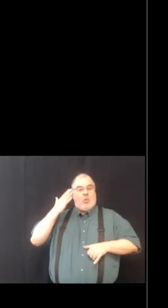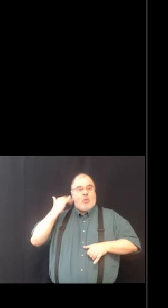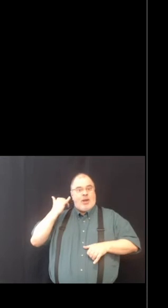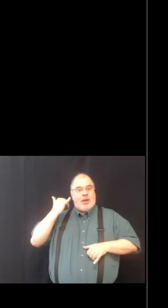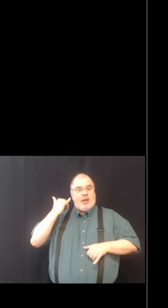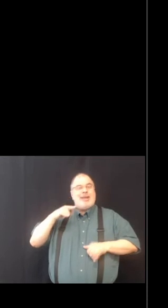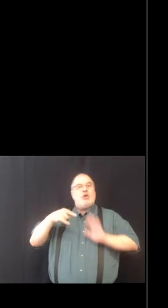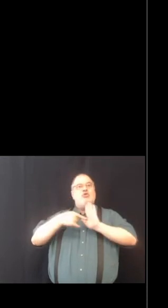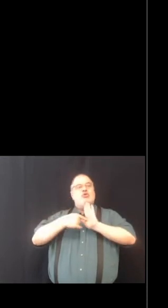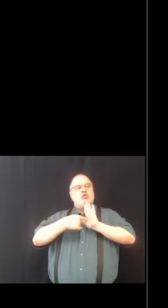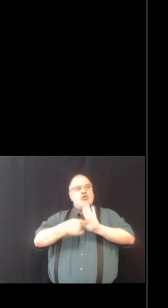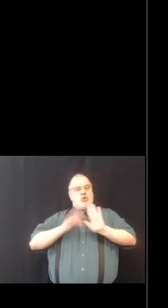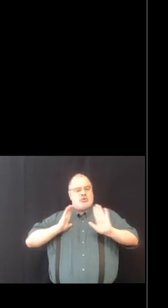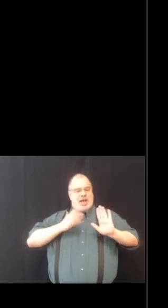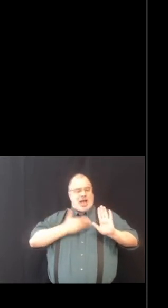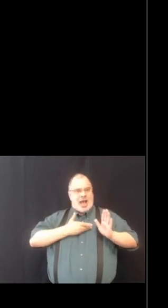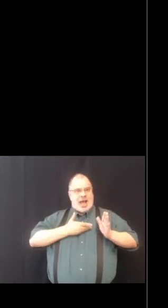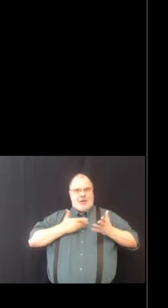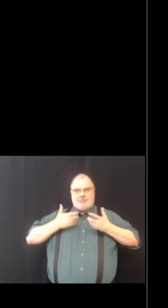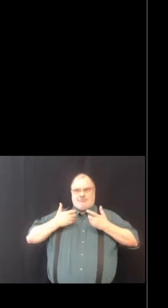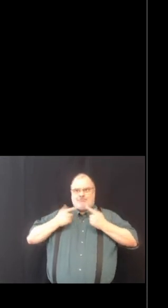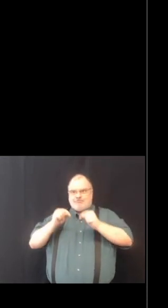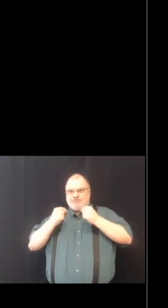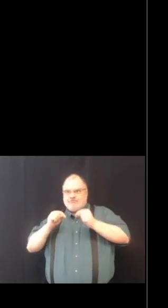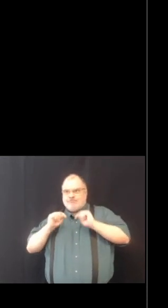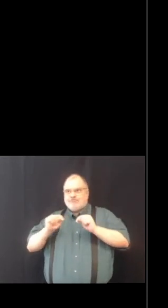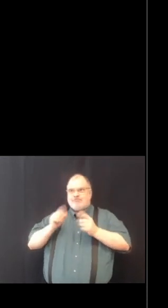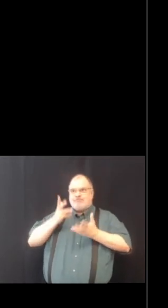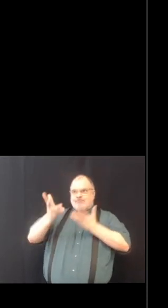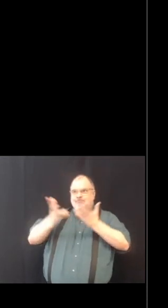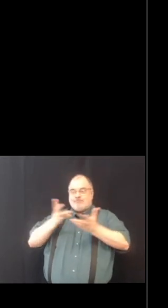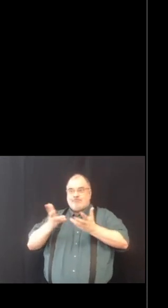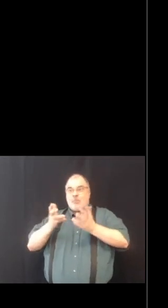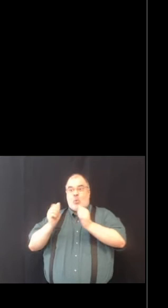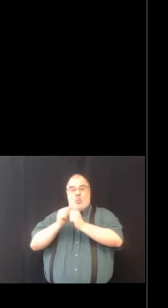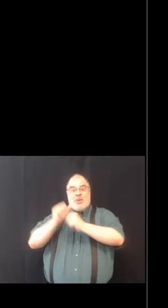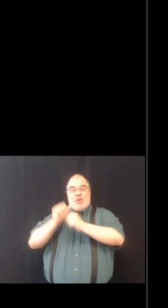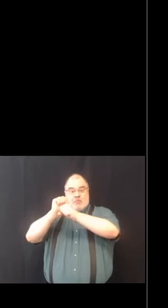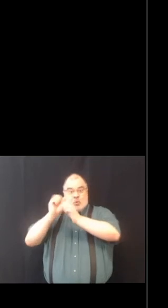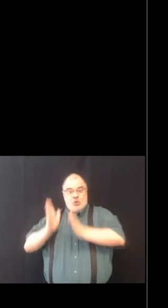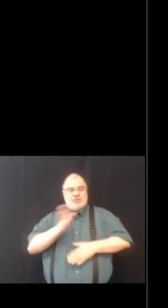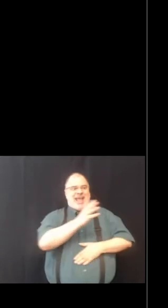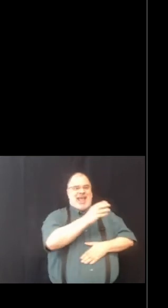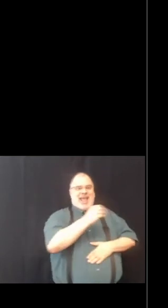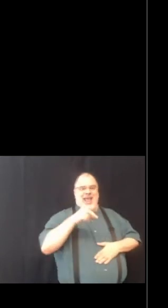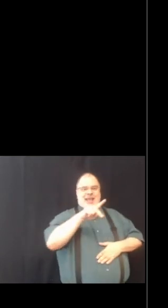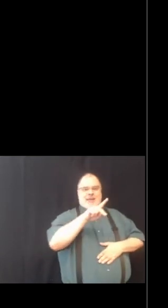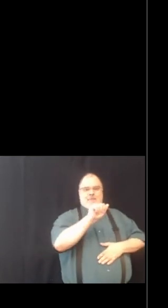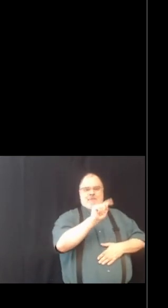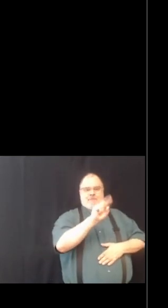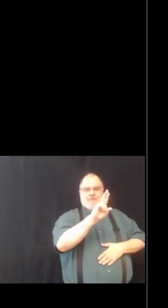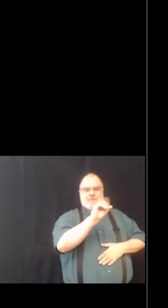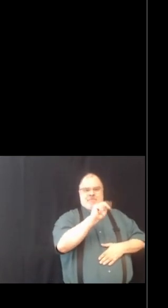offer opportunities for both employees and patrons here in Lee County. Within Lee County's workforce of